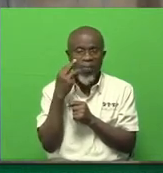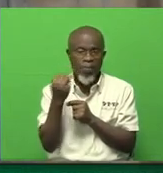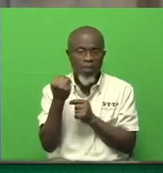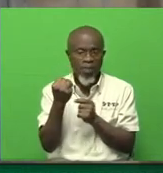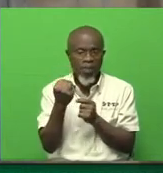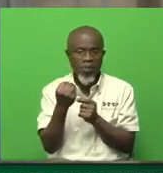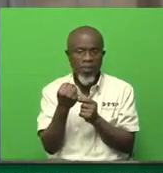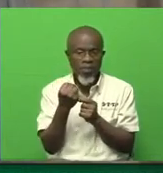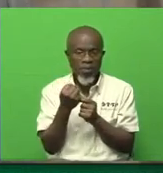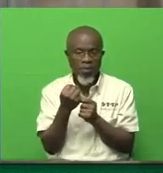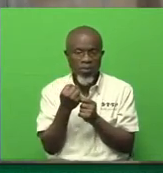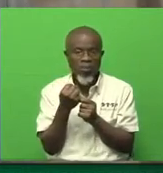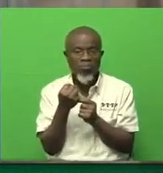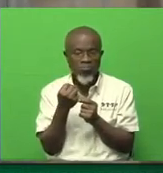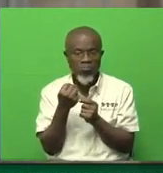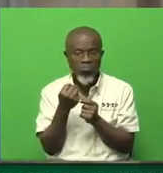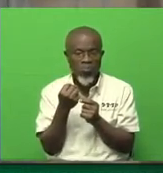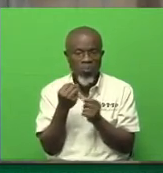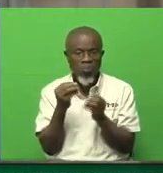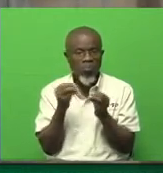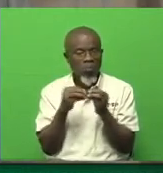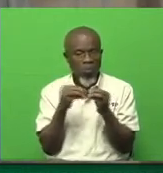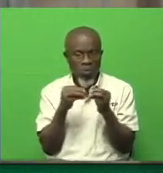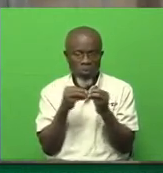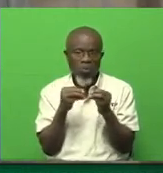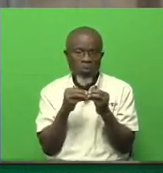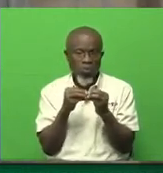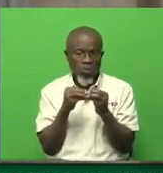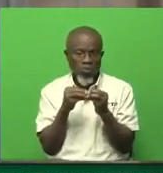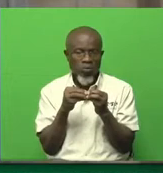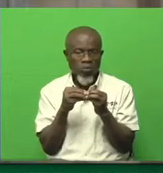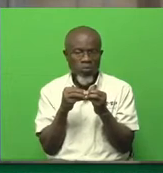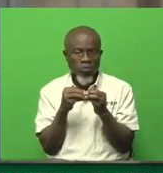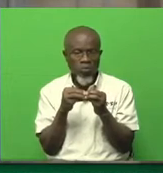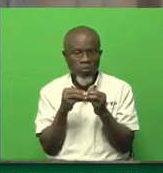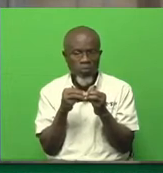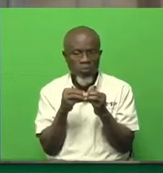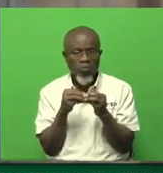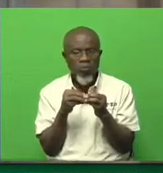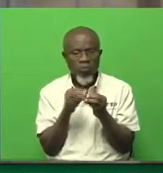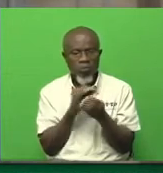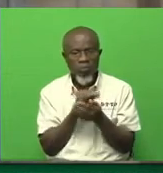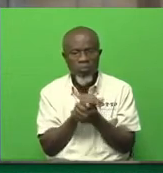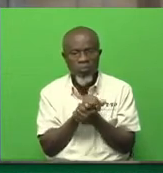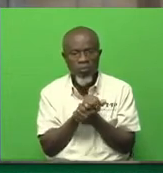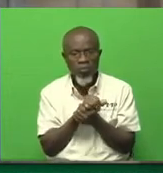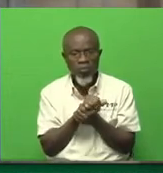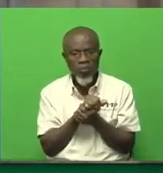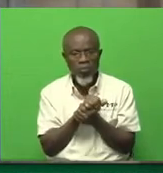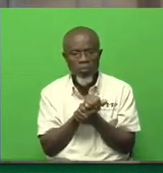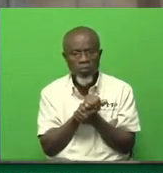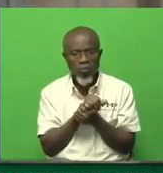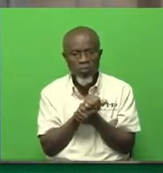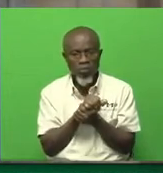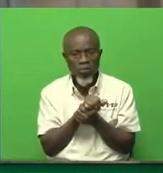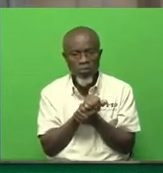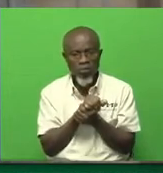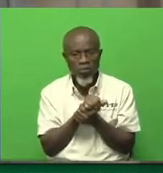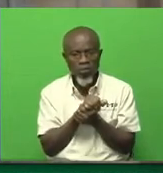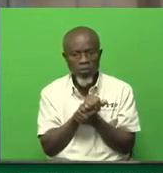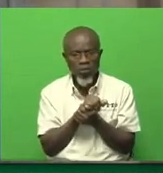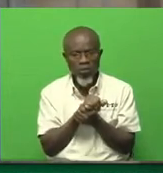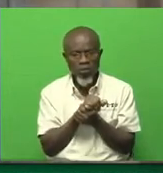General Hospital central block running out of time so I will find other things to talk about